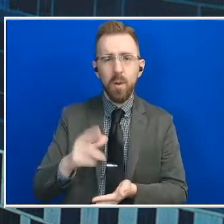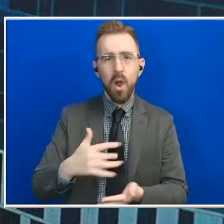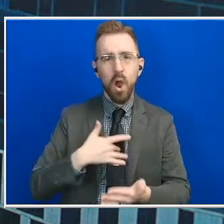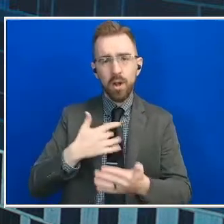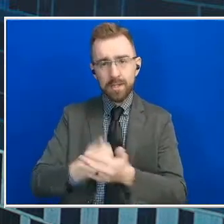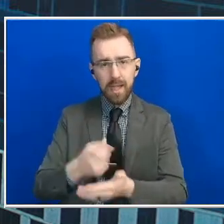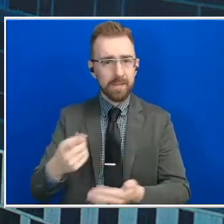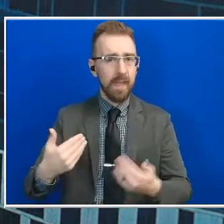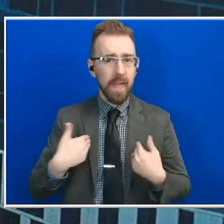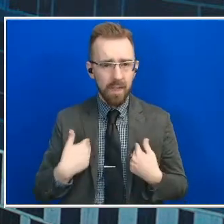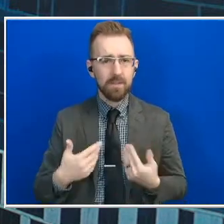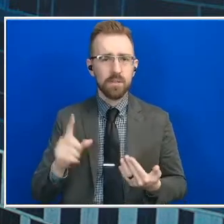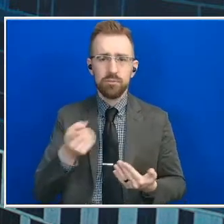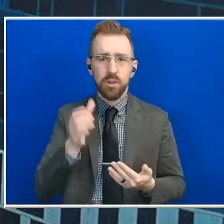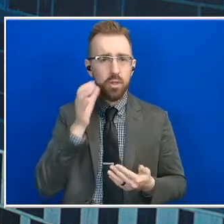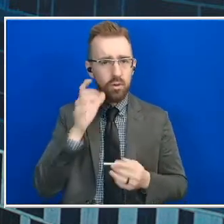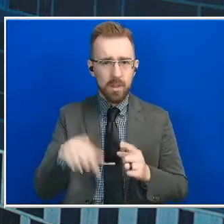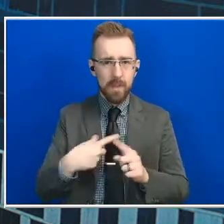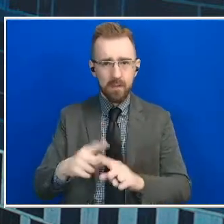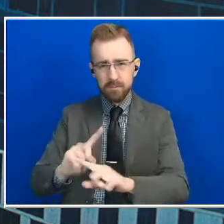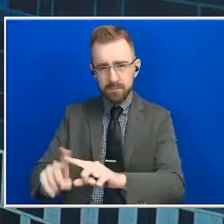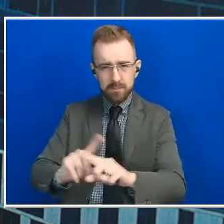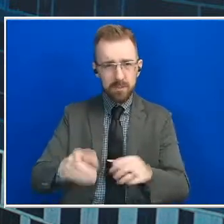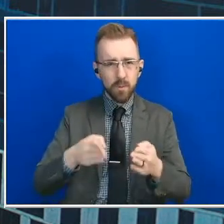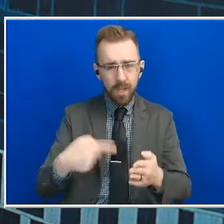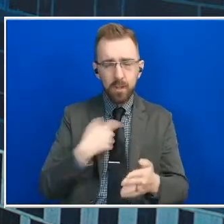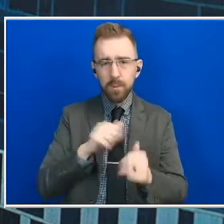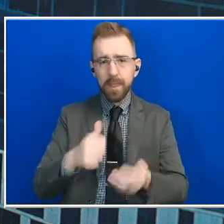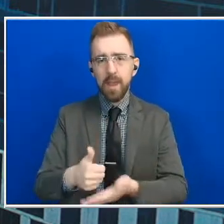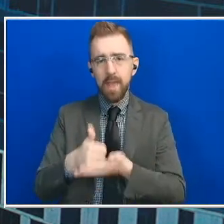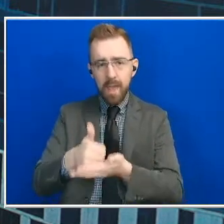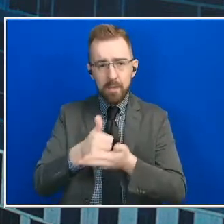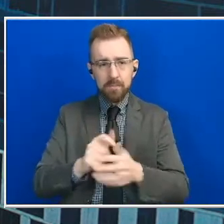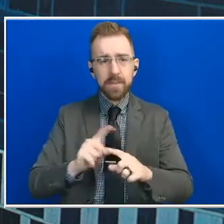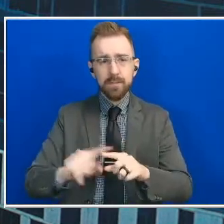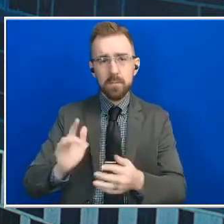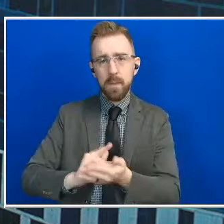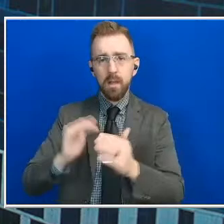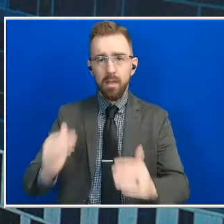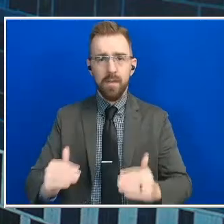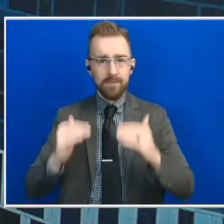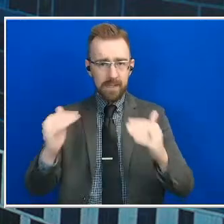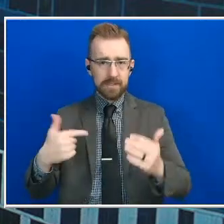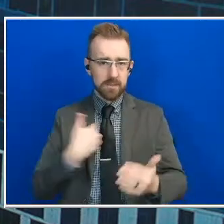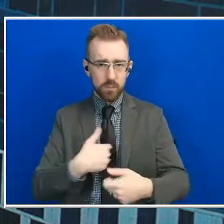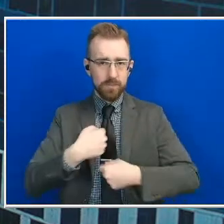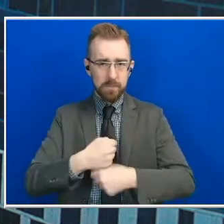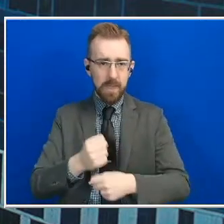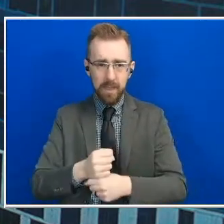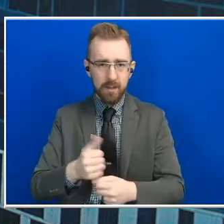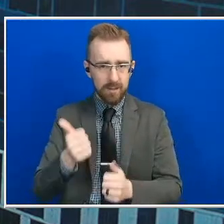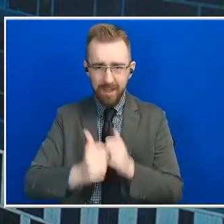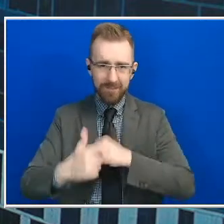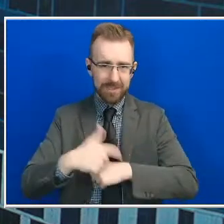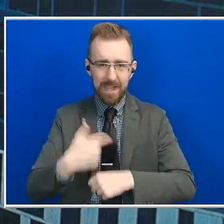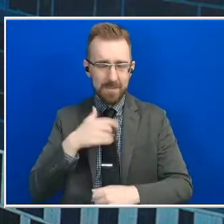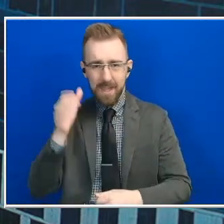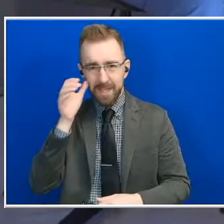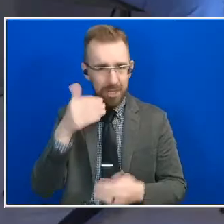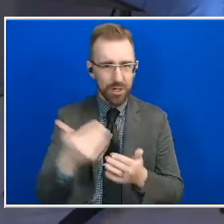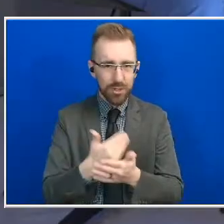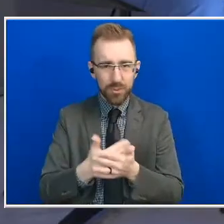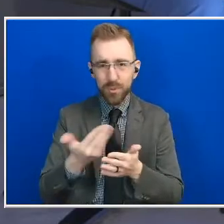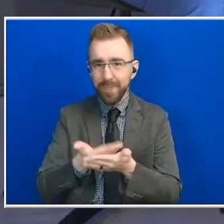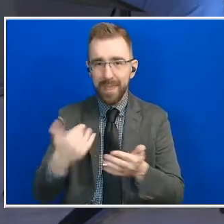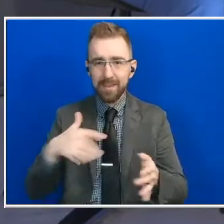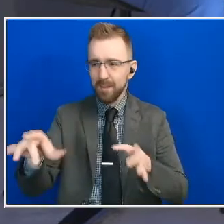learning all the different ways that we can help out, all of the different medical advances that we've made. Every time I get to hear new things, it makes me excited. Yeah, you're just